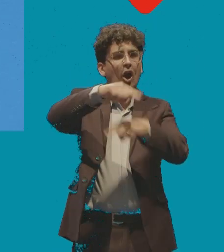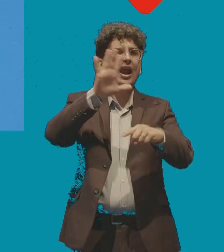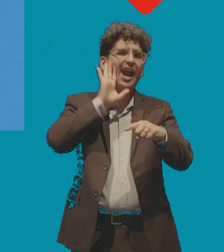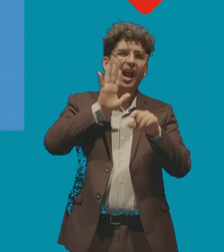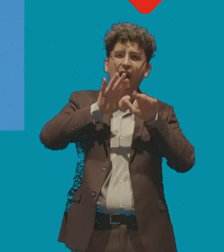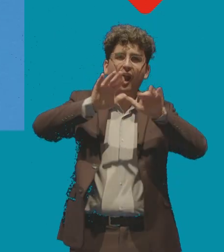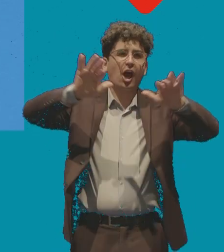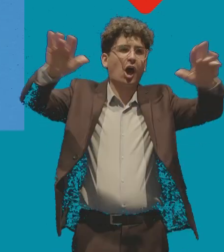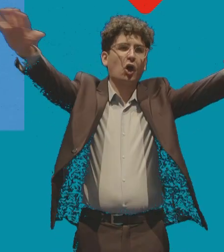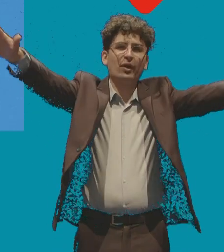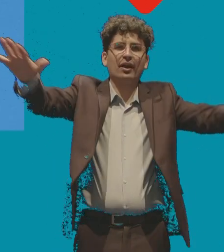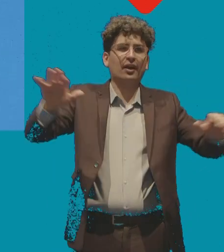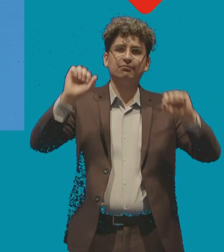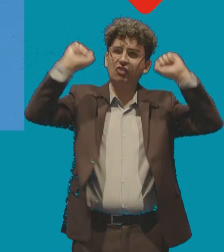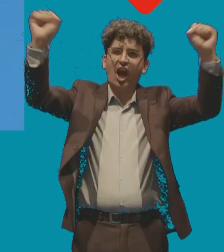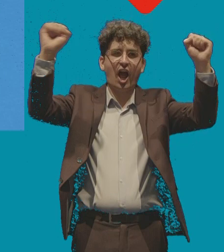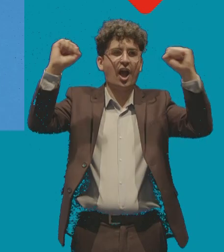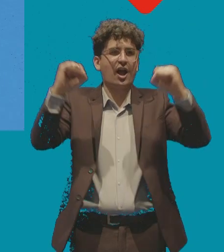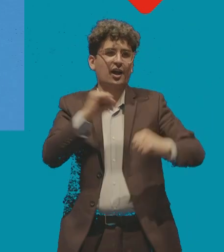to Merseyside.